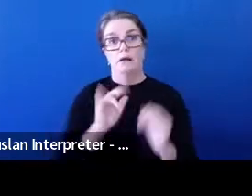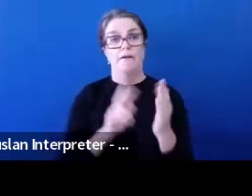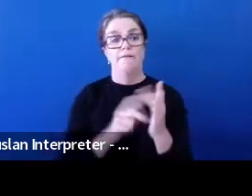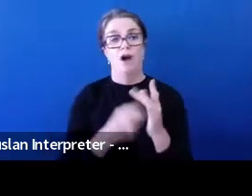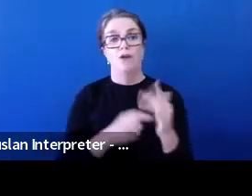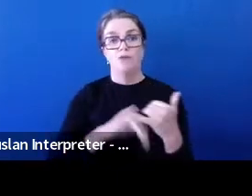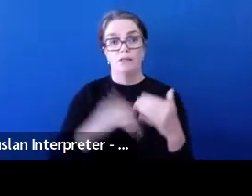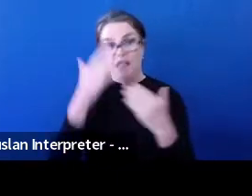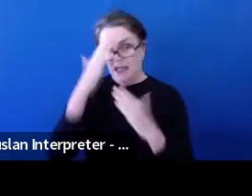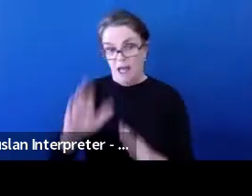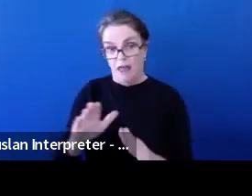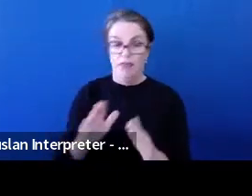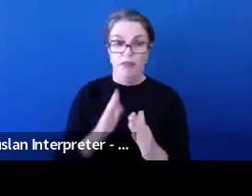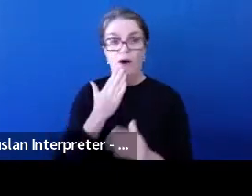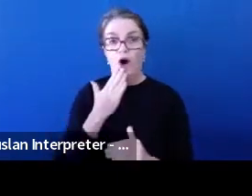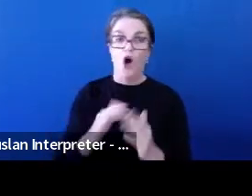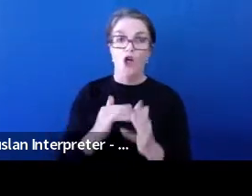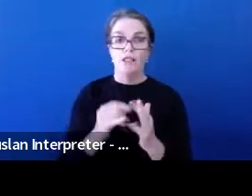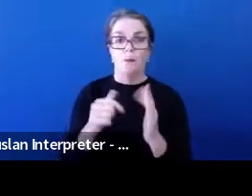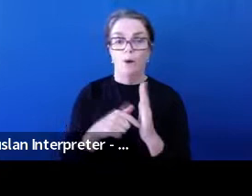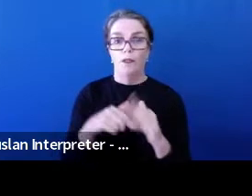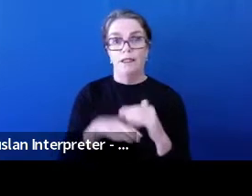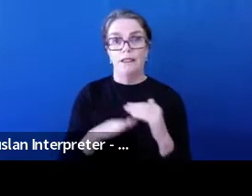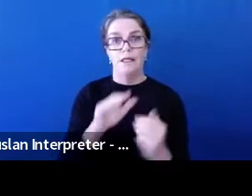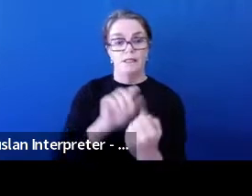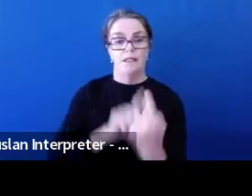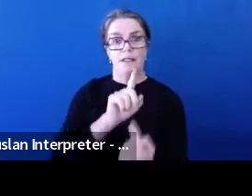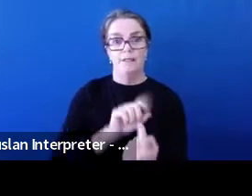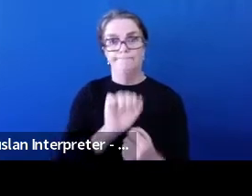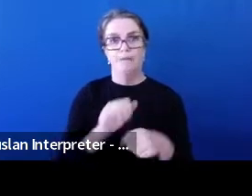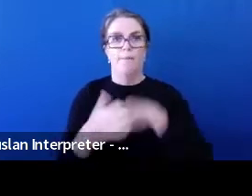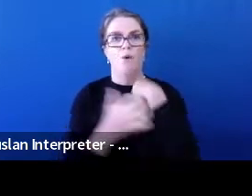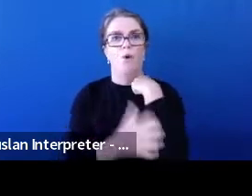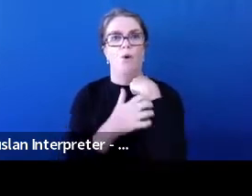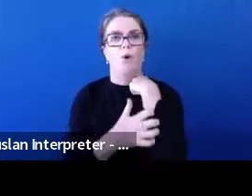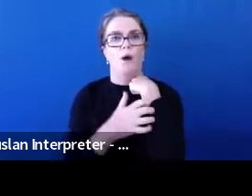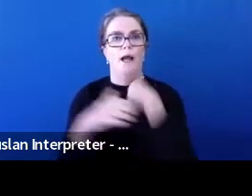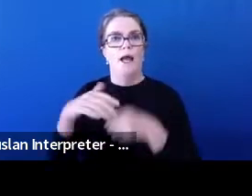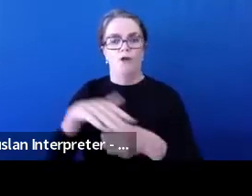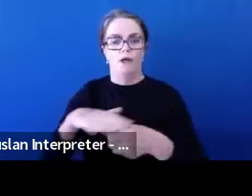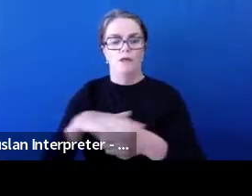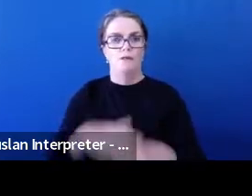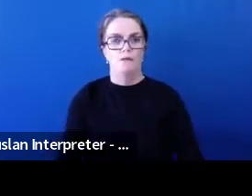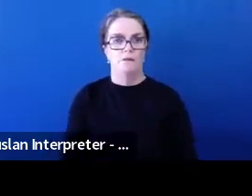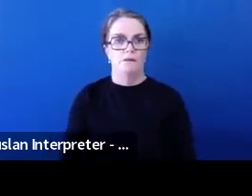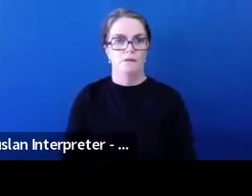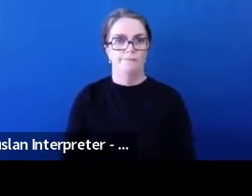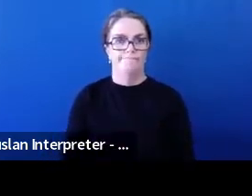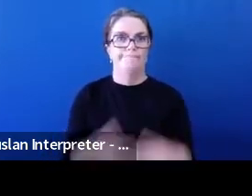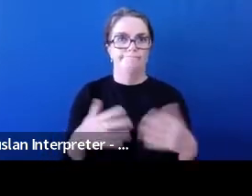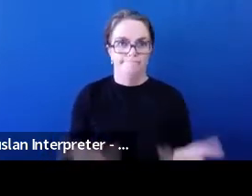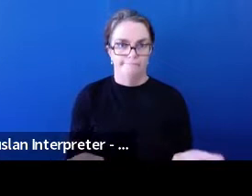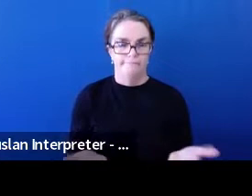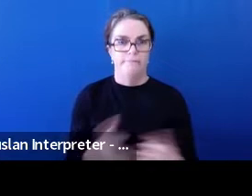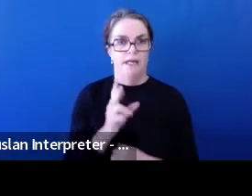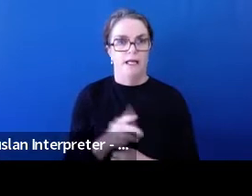poorer suburbs. Again, identifying the need to understand the fact that there